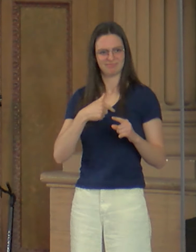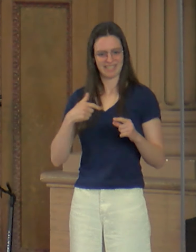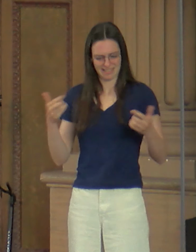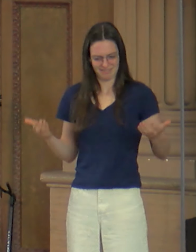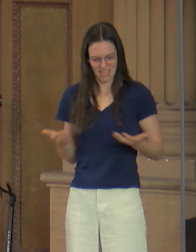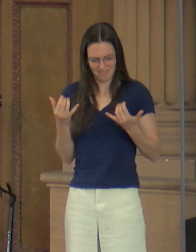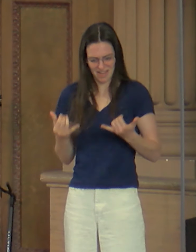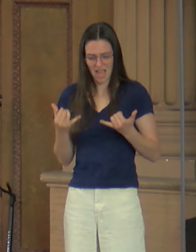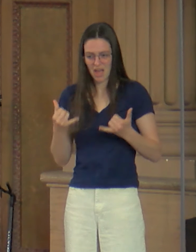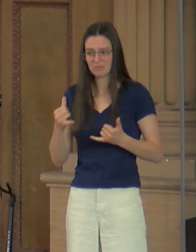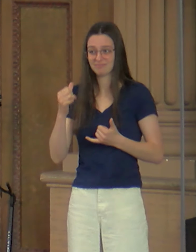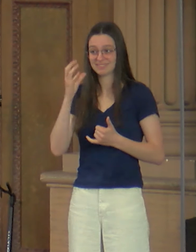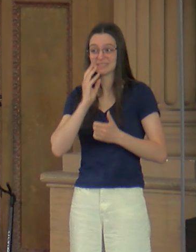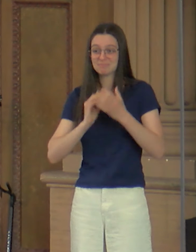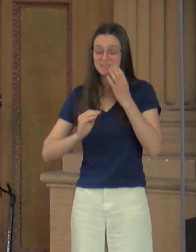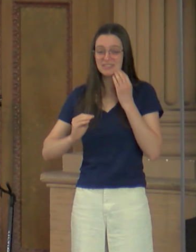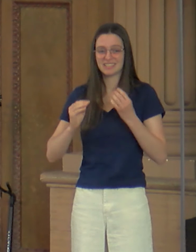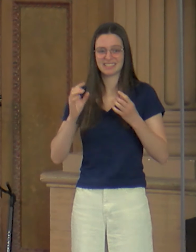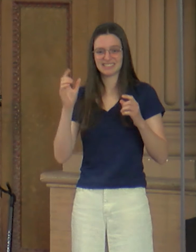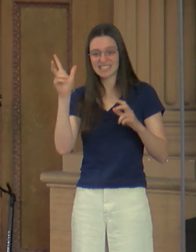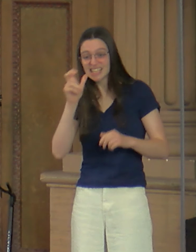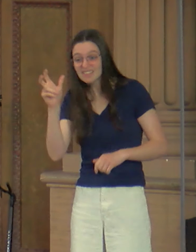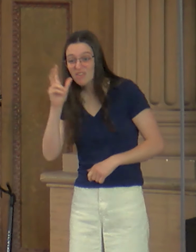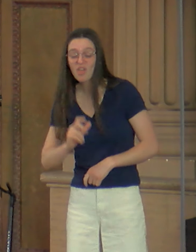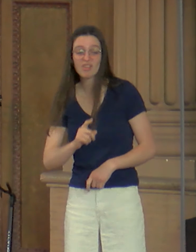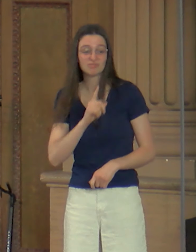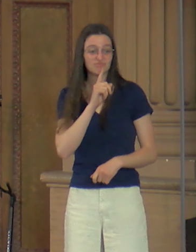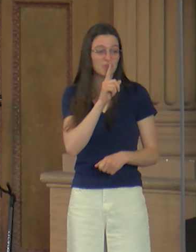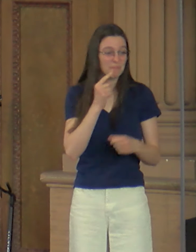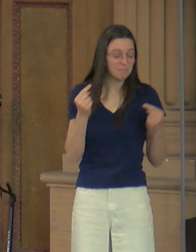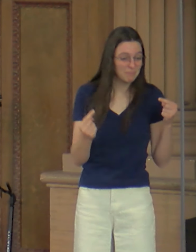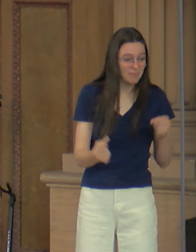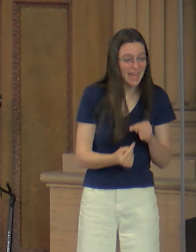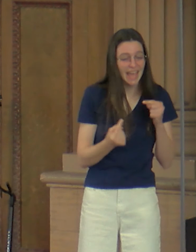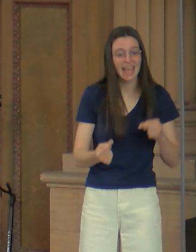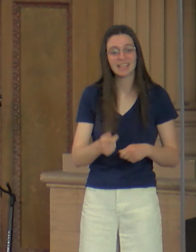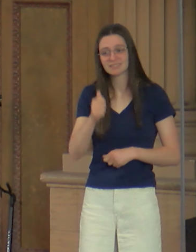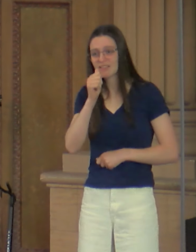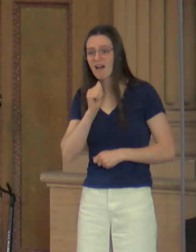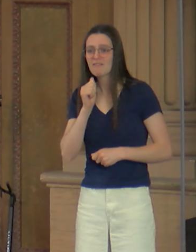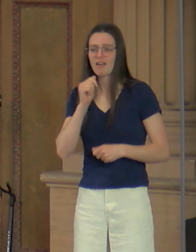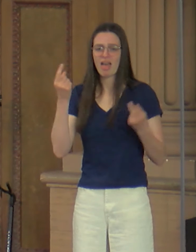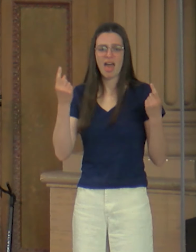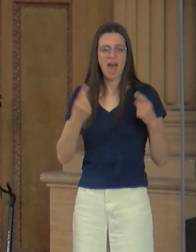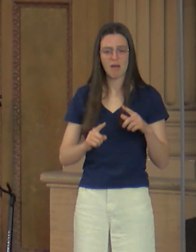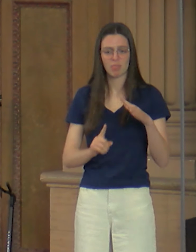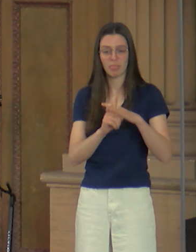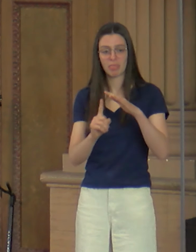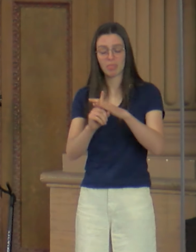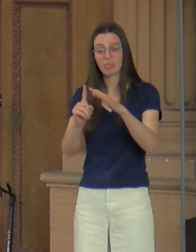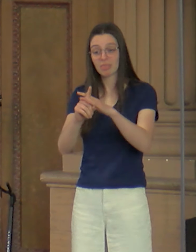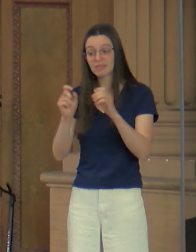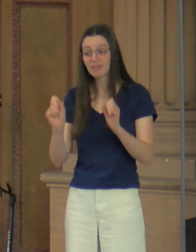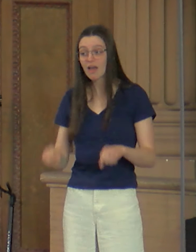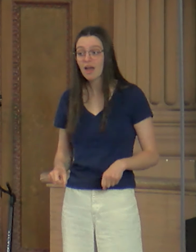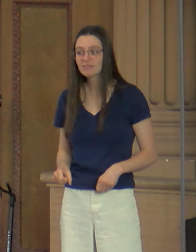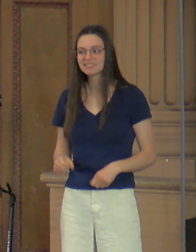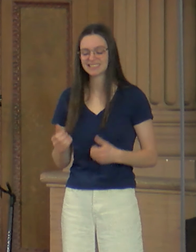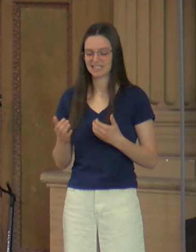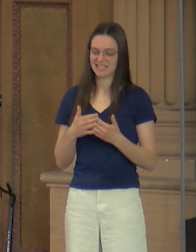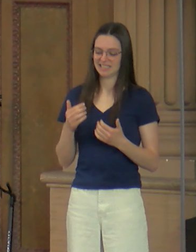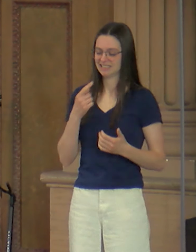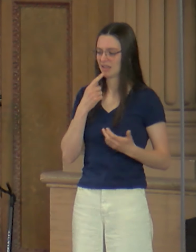real evil in the world, as there's real pain and real suffering in our lives, at times it would be easy for us to say, I'm out on